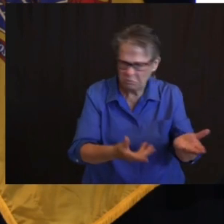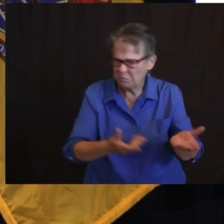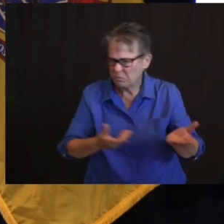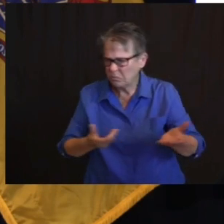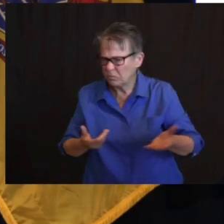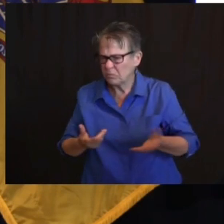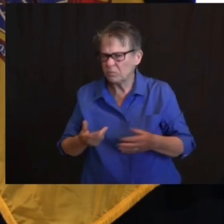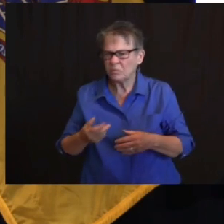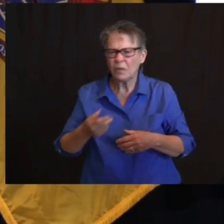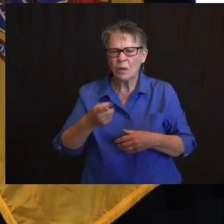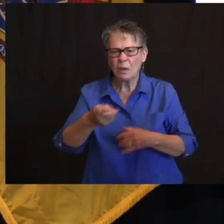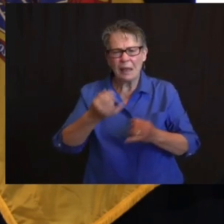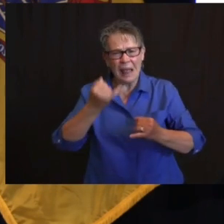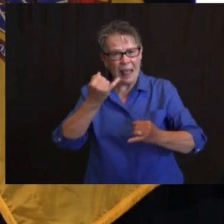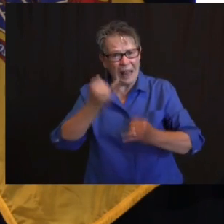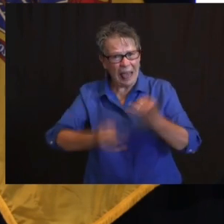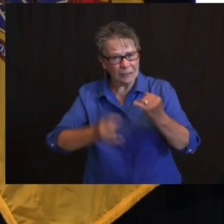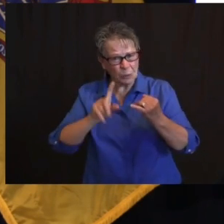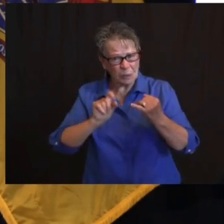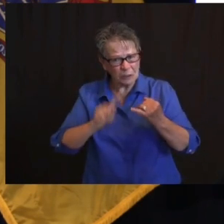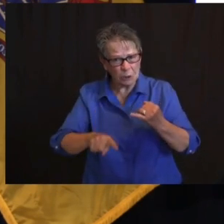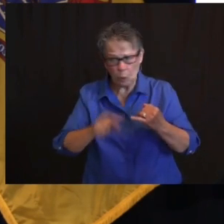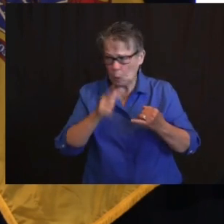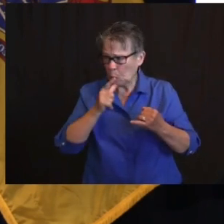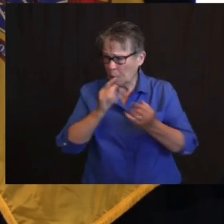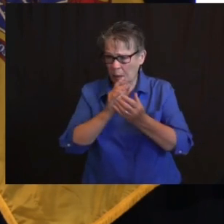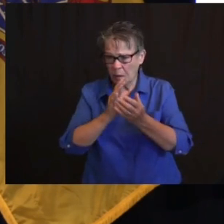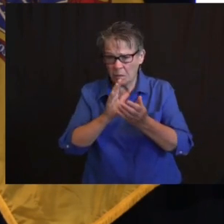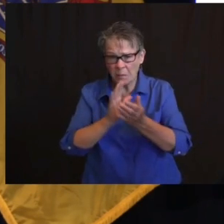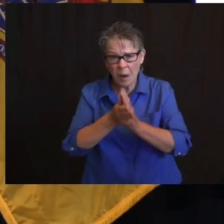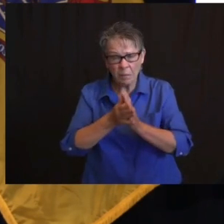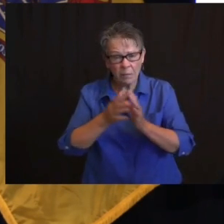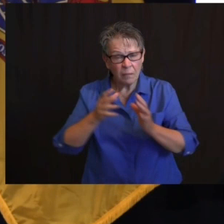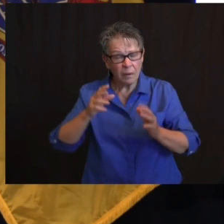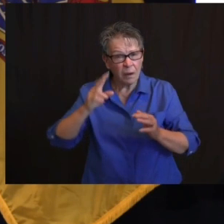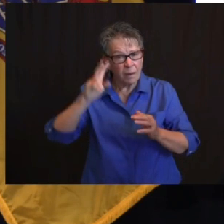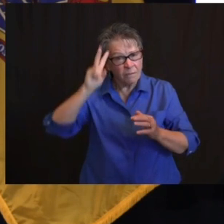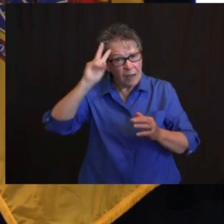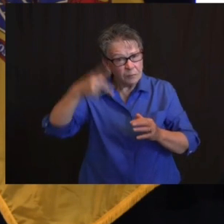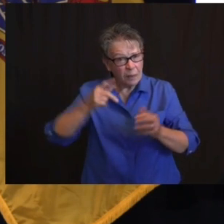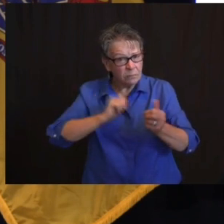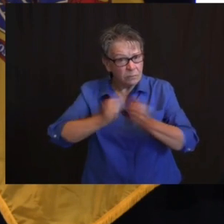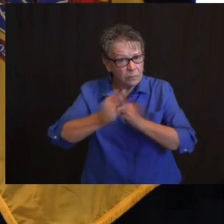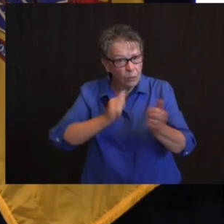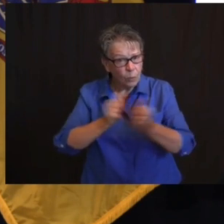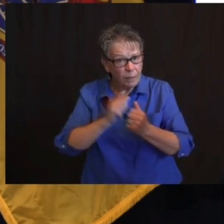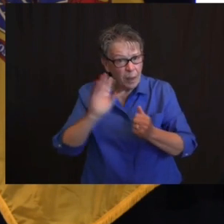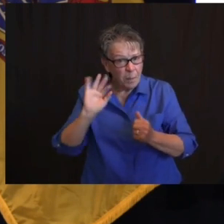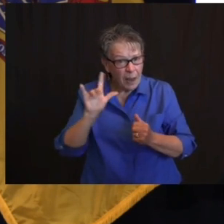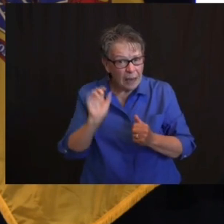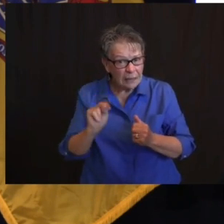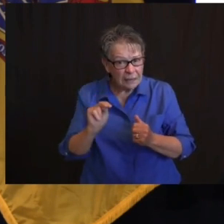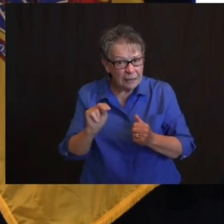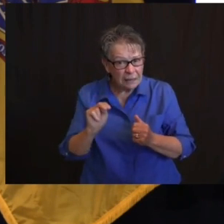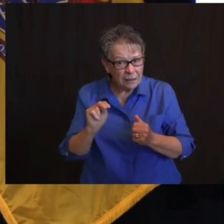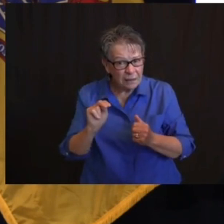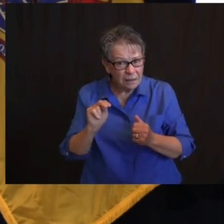there's an overwhelming sense that the pick will reflect the